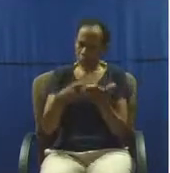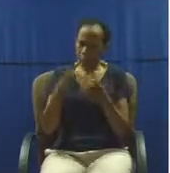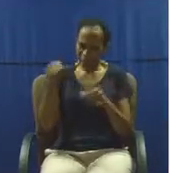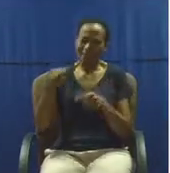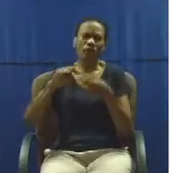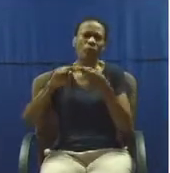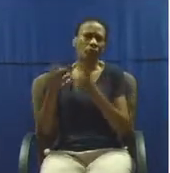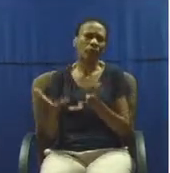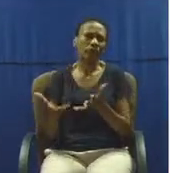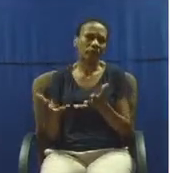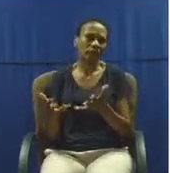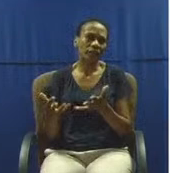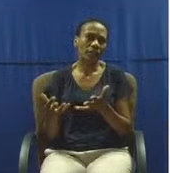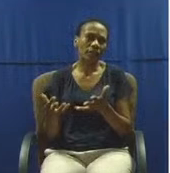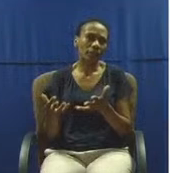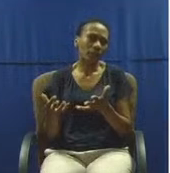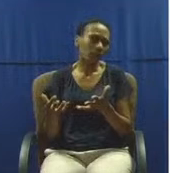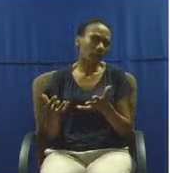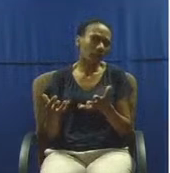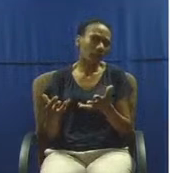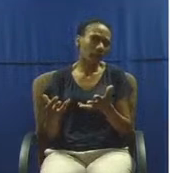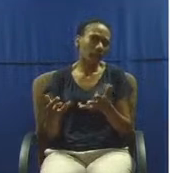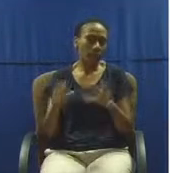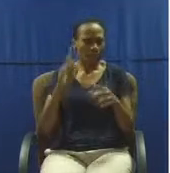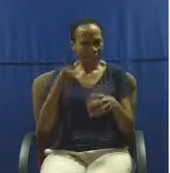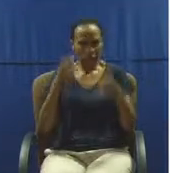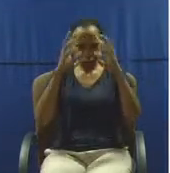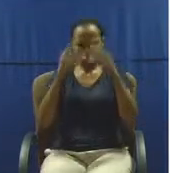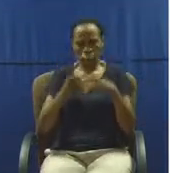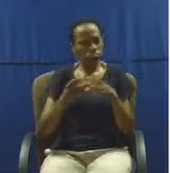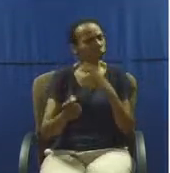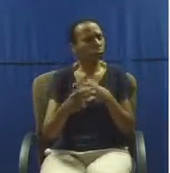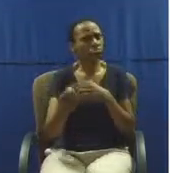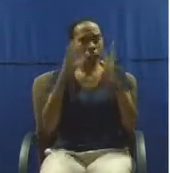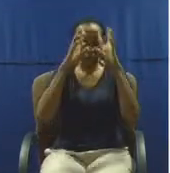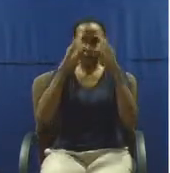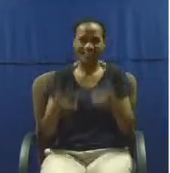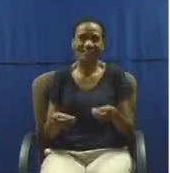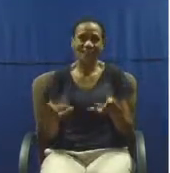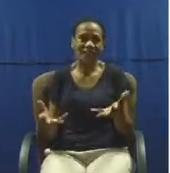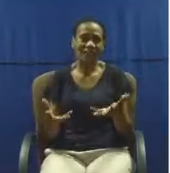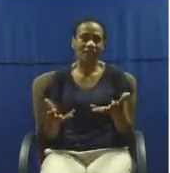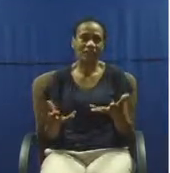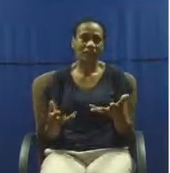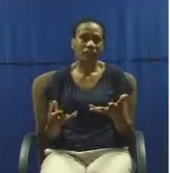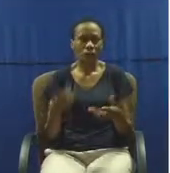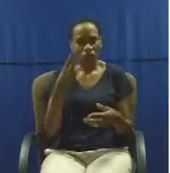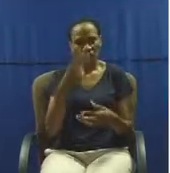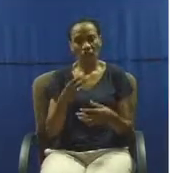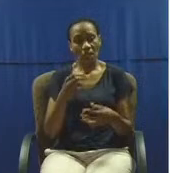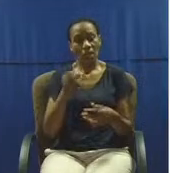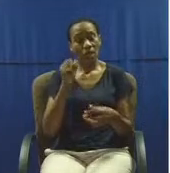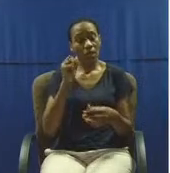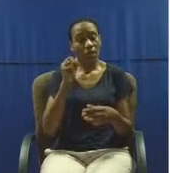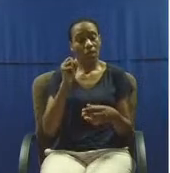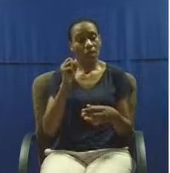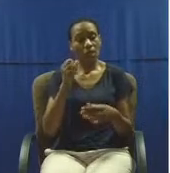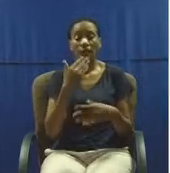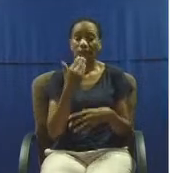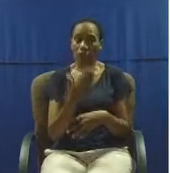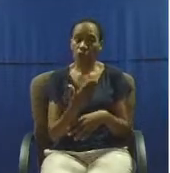to apply for this and decide on this issue as quickly as possible, given the impact that the fuel price has? Thank you,